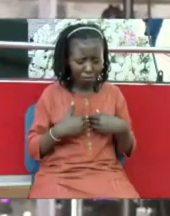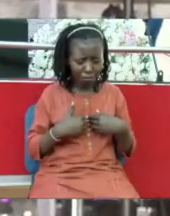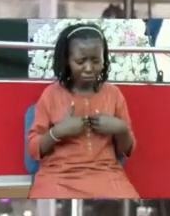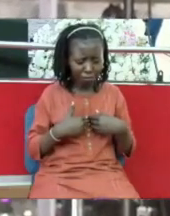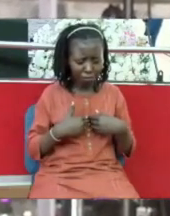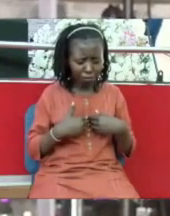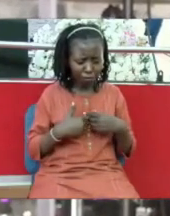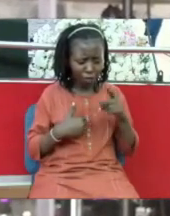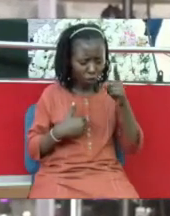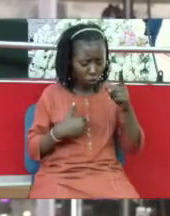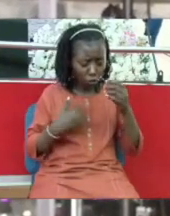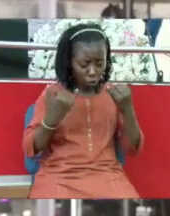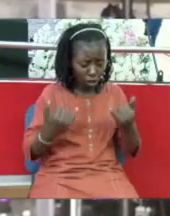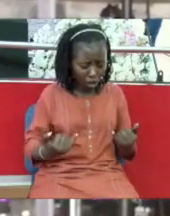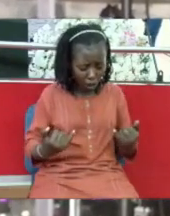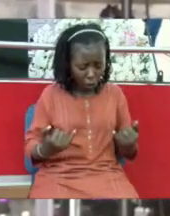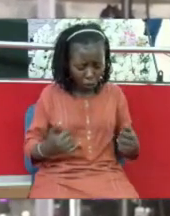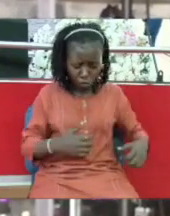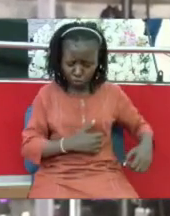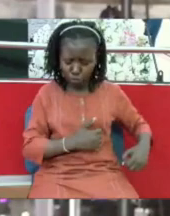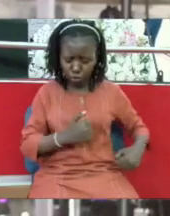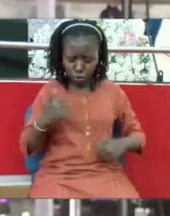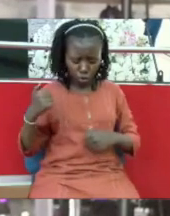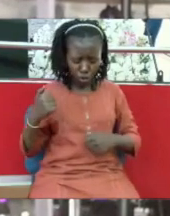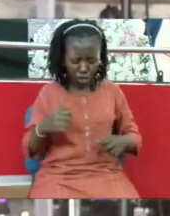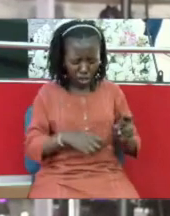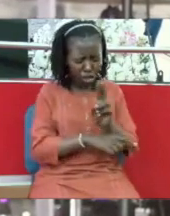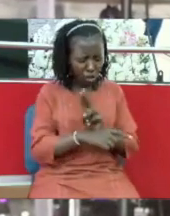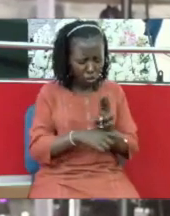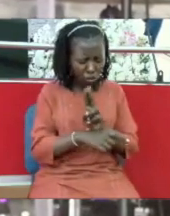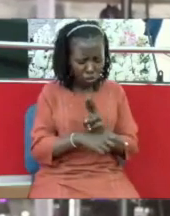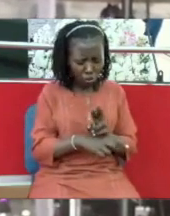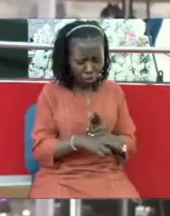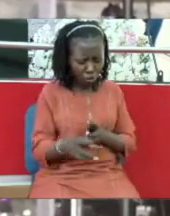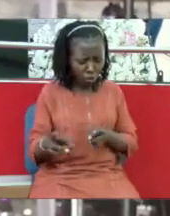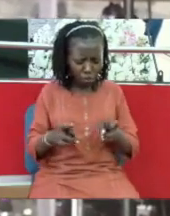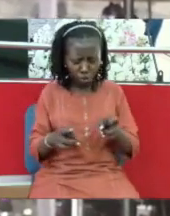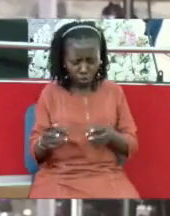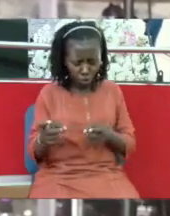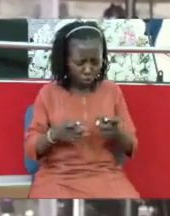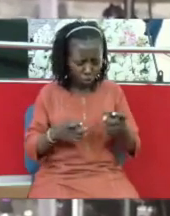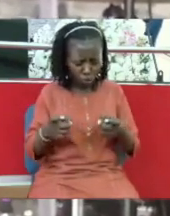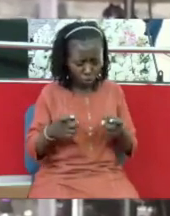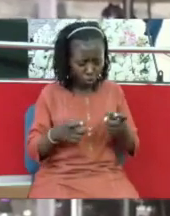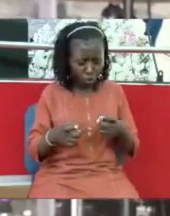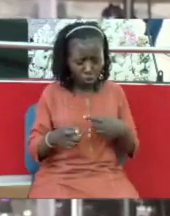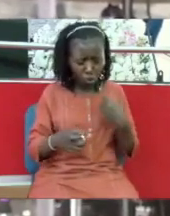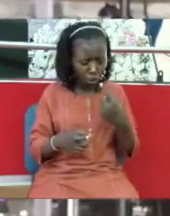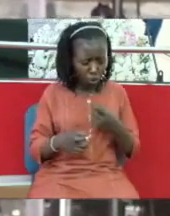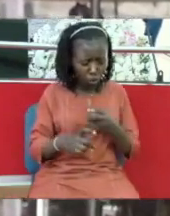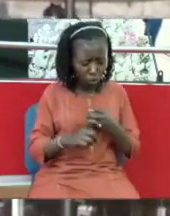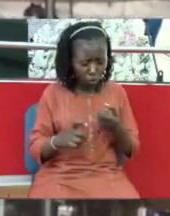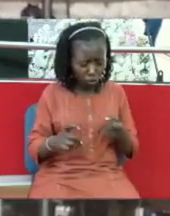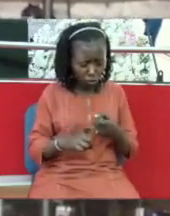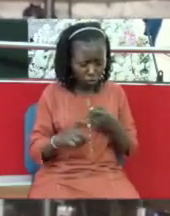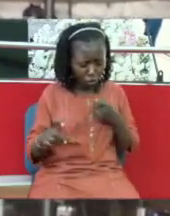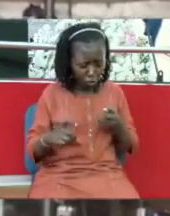you are an armed soldier. Use the authority of the one who has you are connected with.